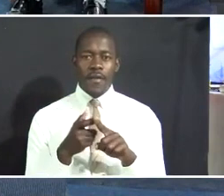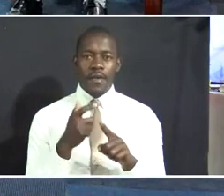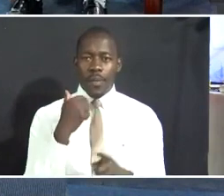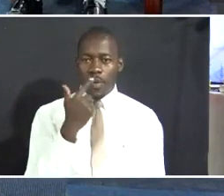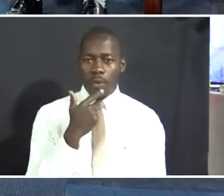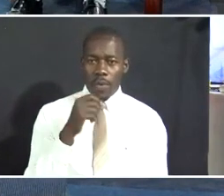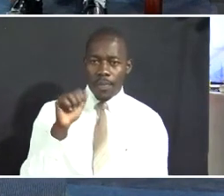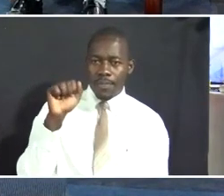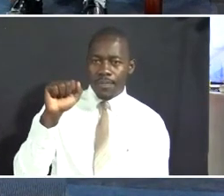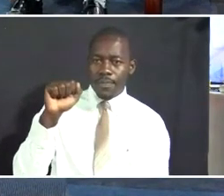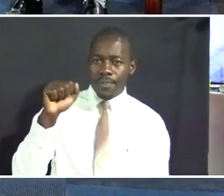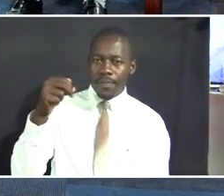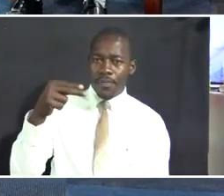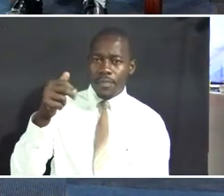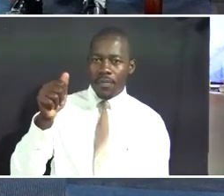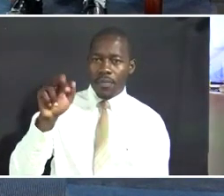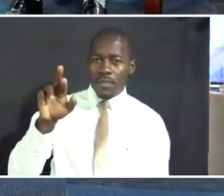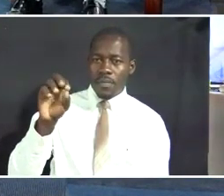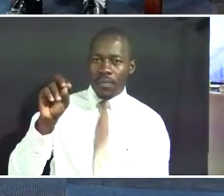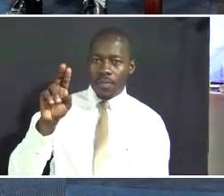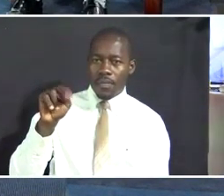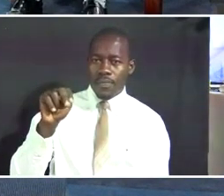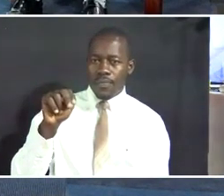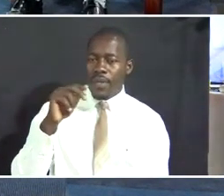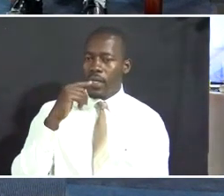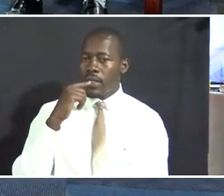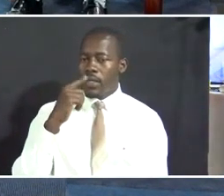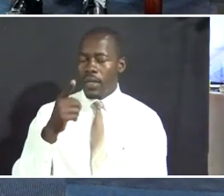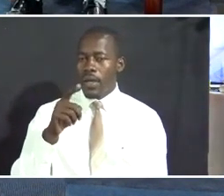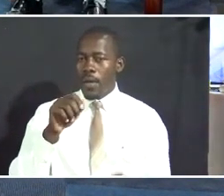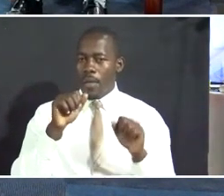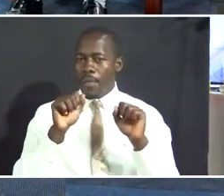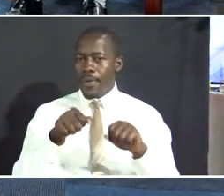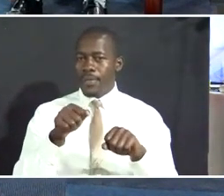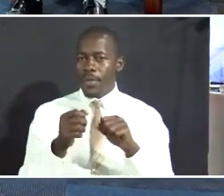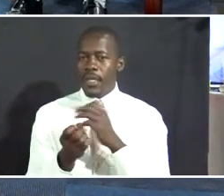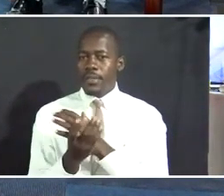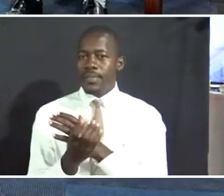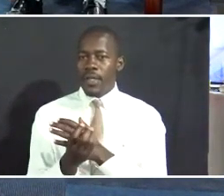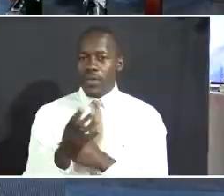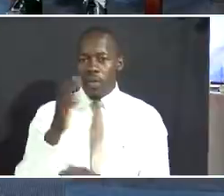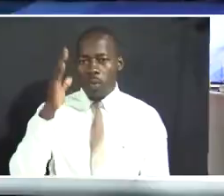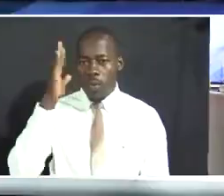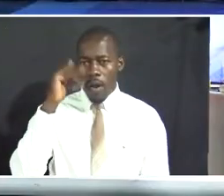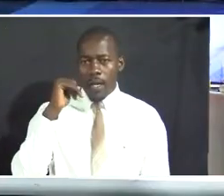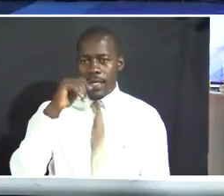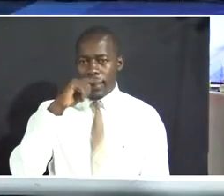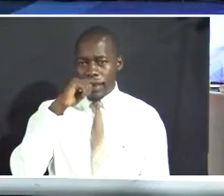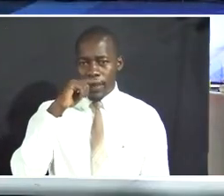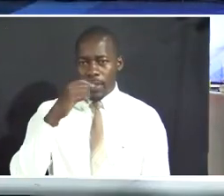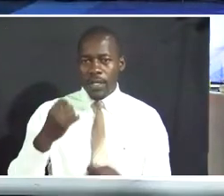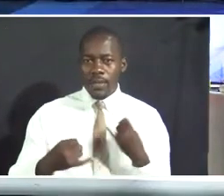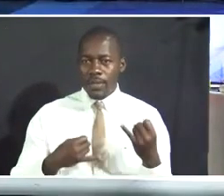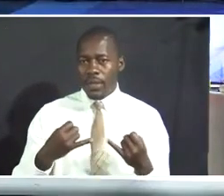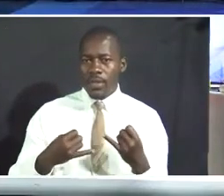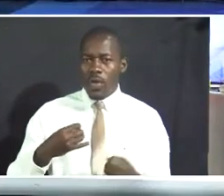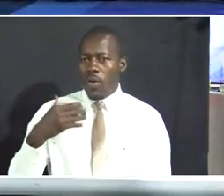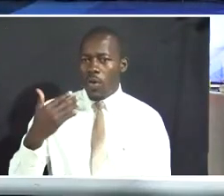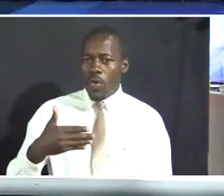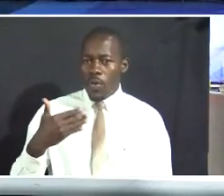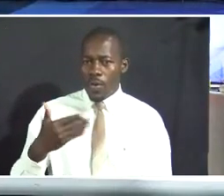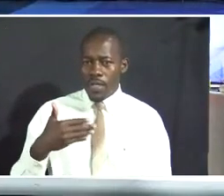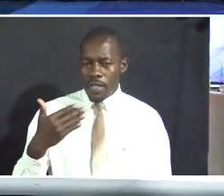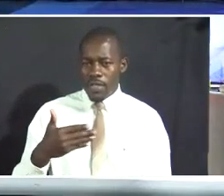can you explain why in most cases of sexual immorality usually come from Christian